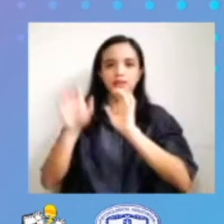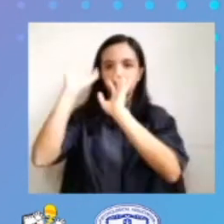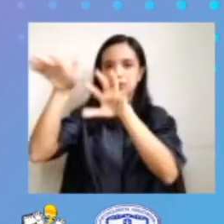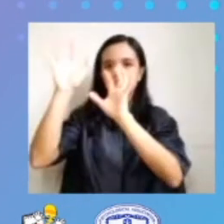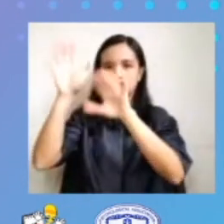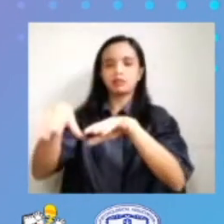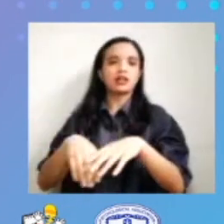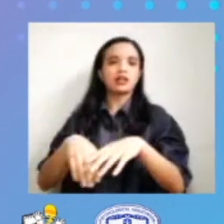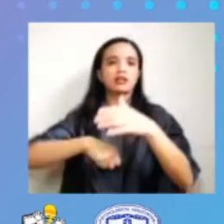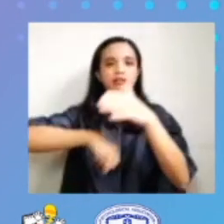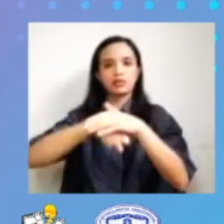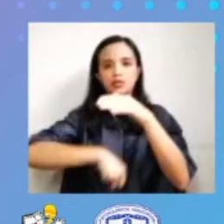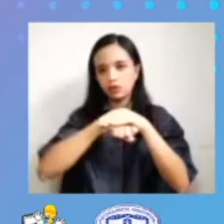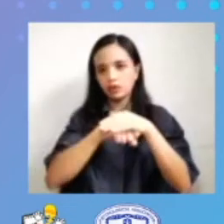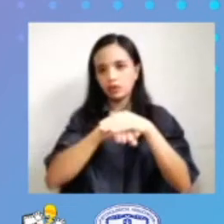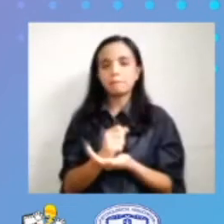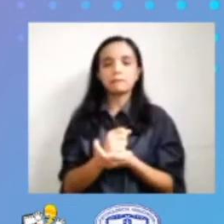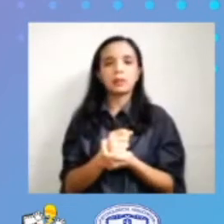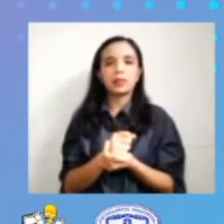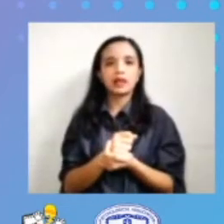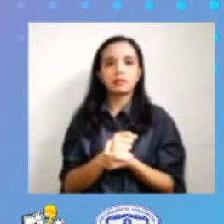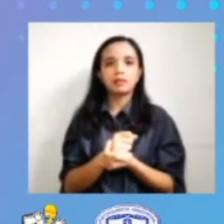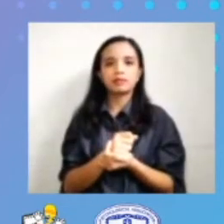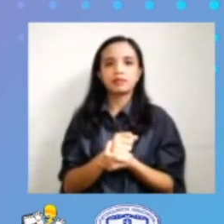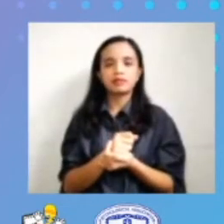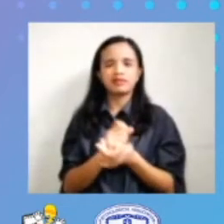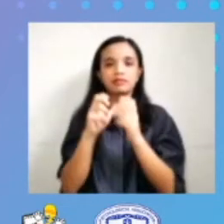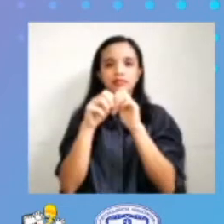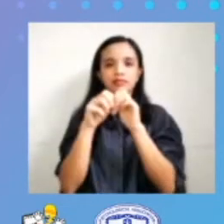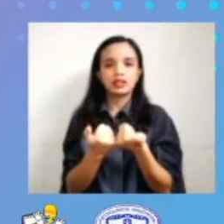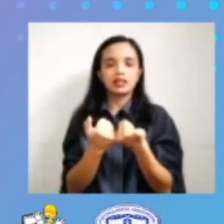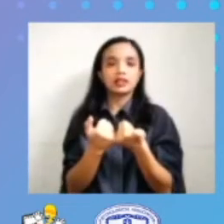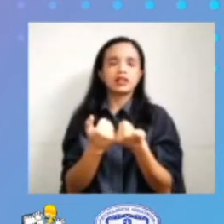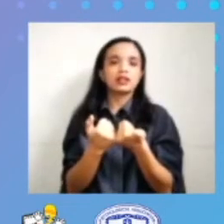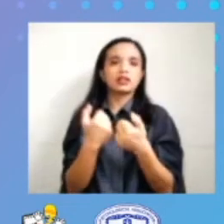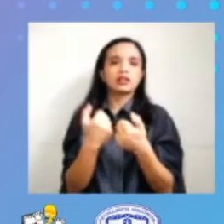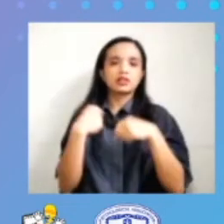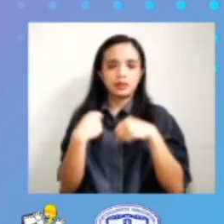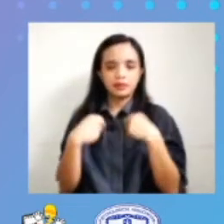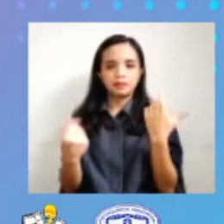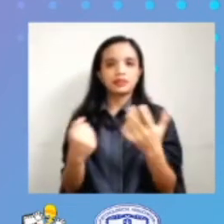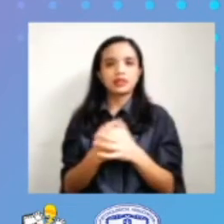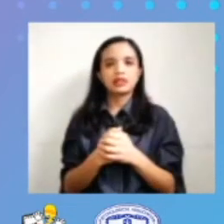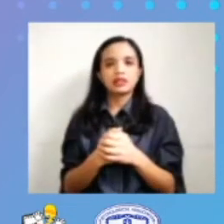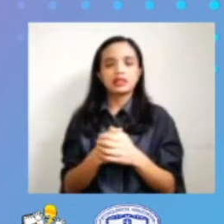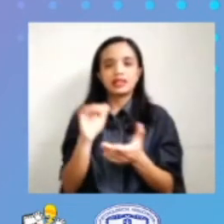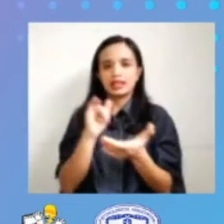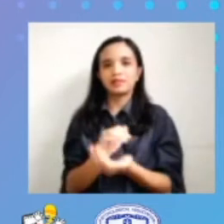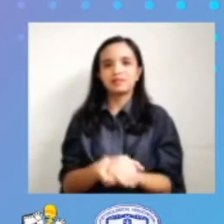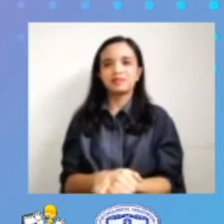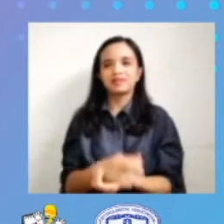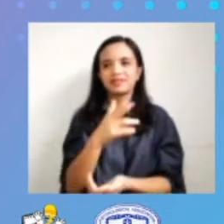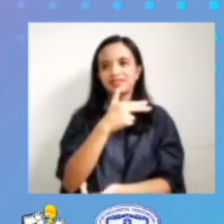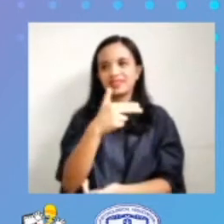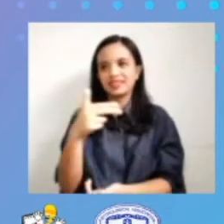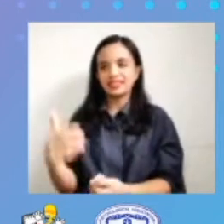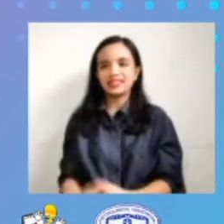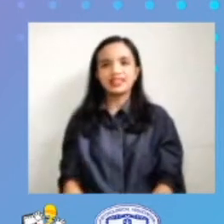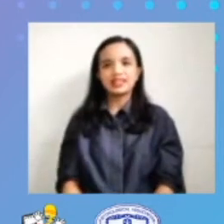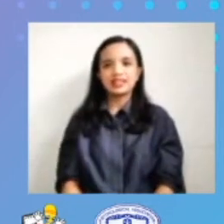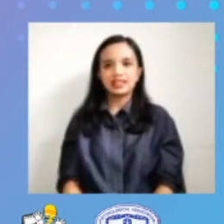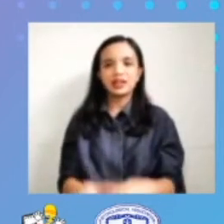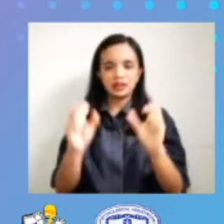of moving, always being active, and it doesn't have to be like exercise, like magpo-push ups yung bata or something like that. But it can be as